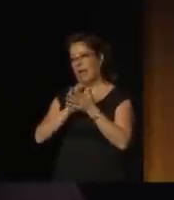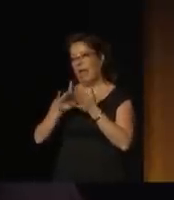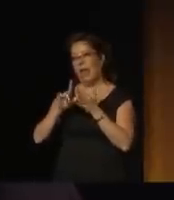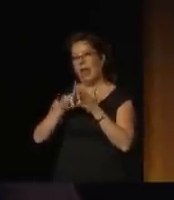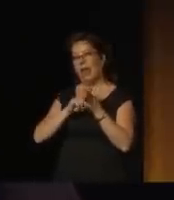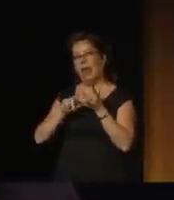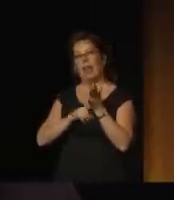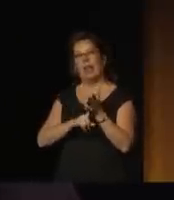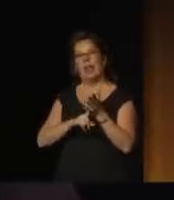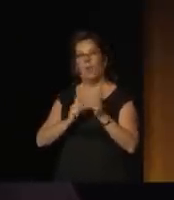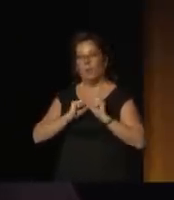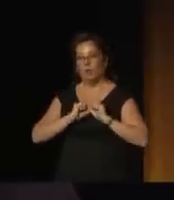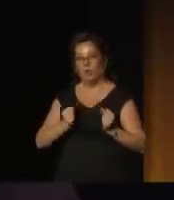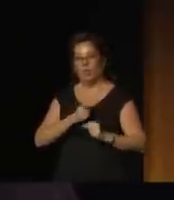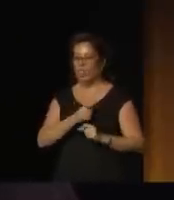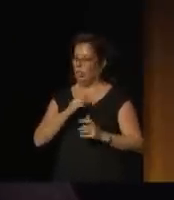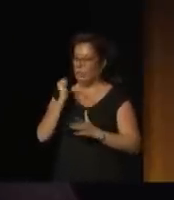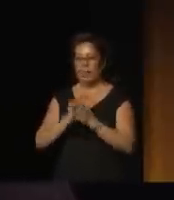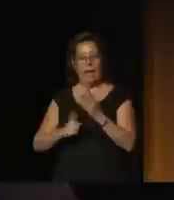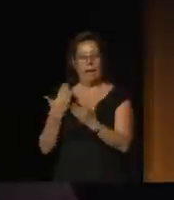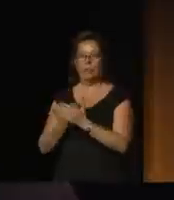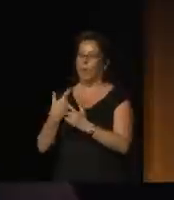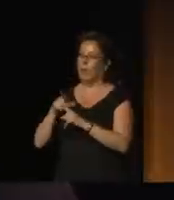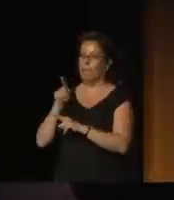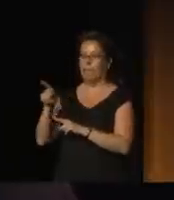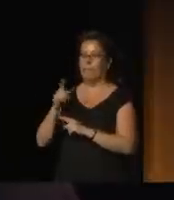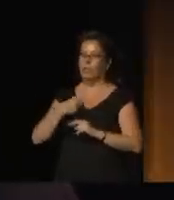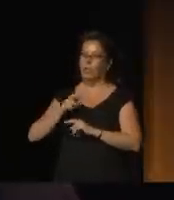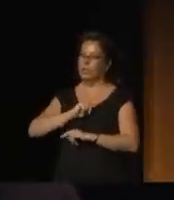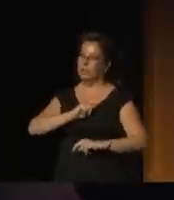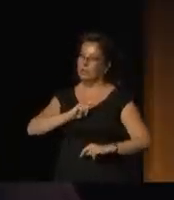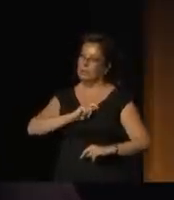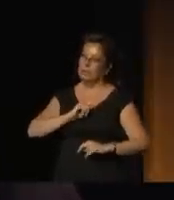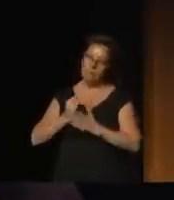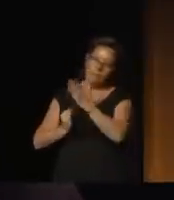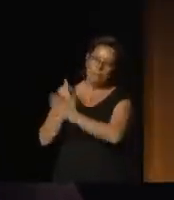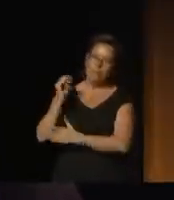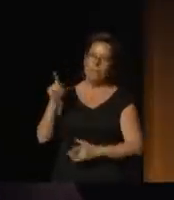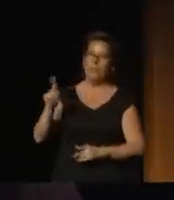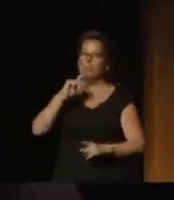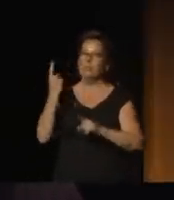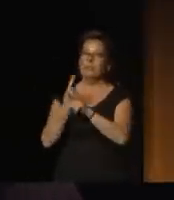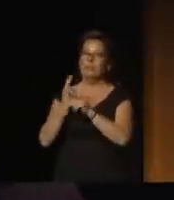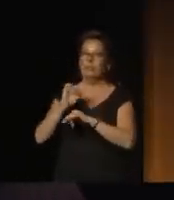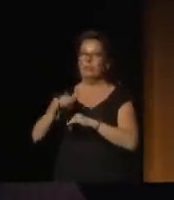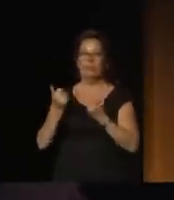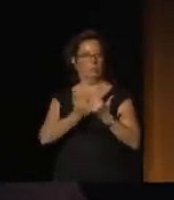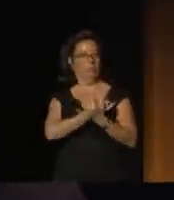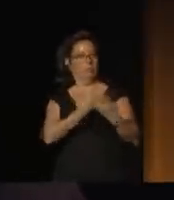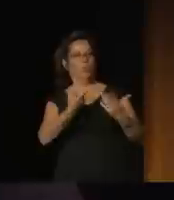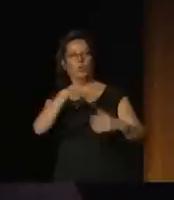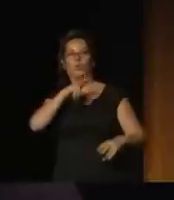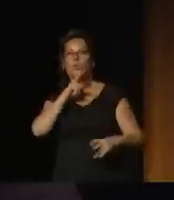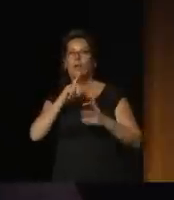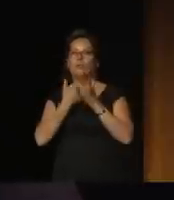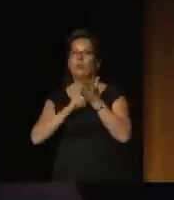was unequivocally tough on him, and she made a statement about what he said, as did what over 200 and some Republicans did, a lot of